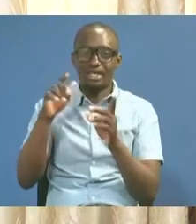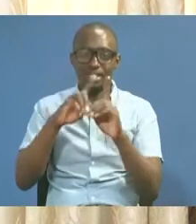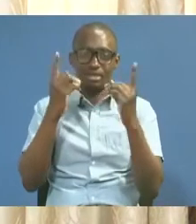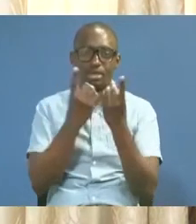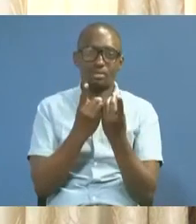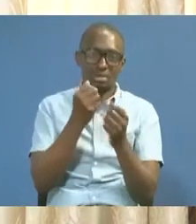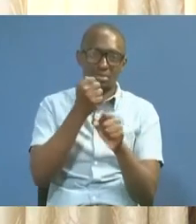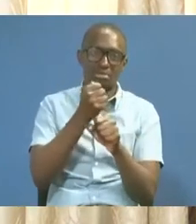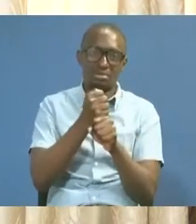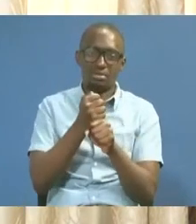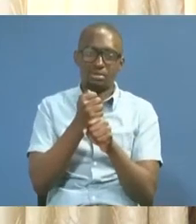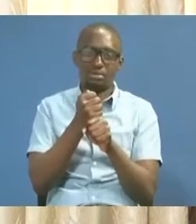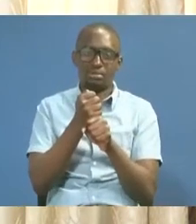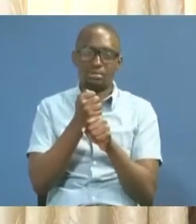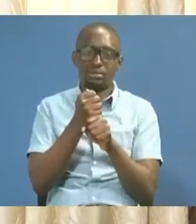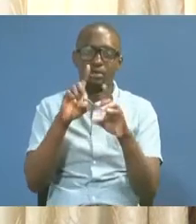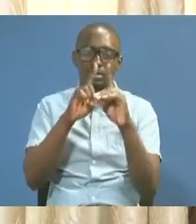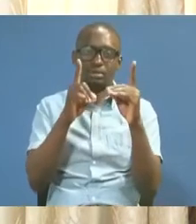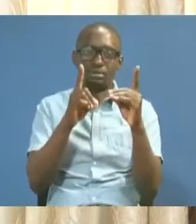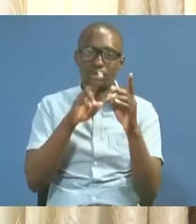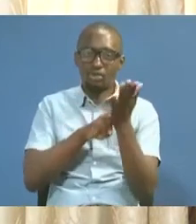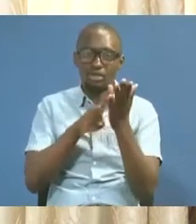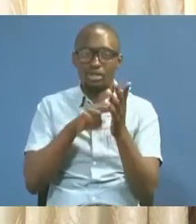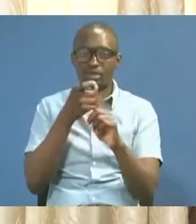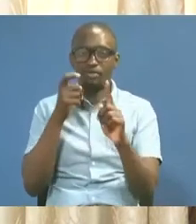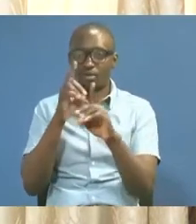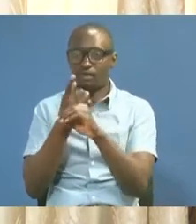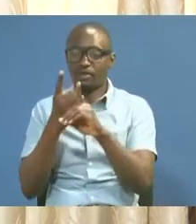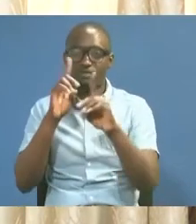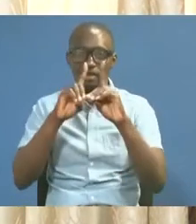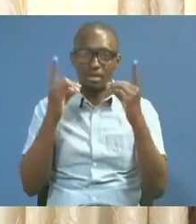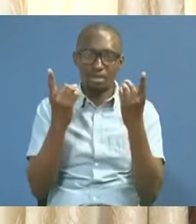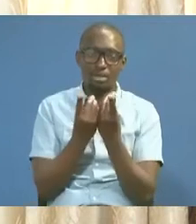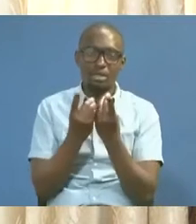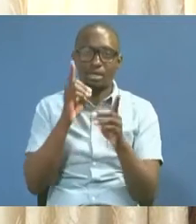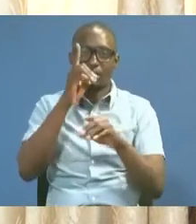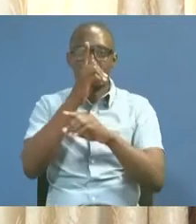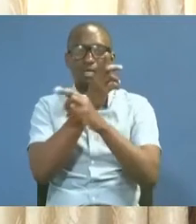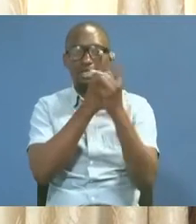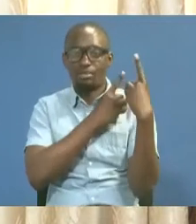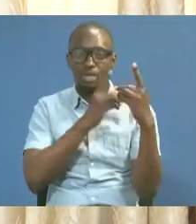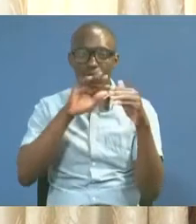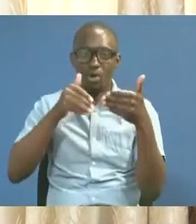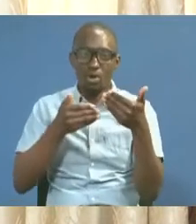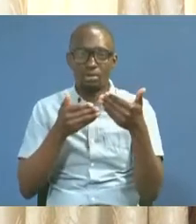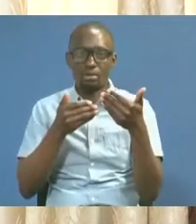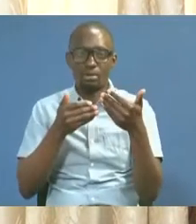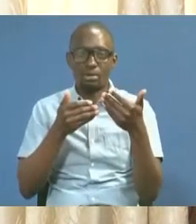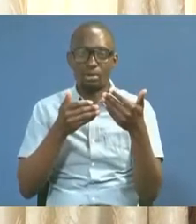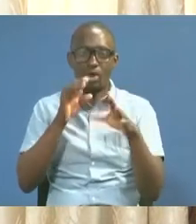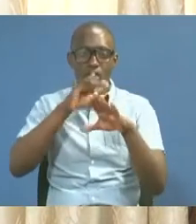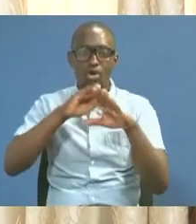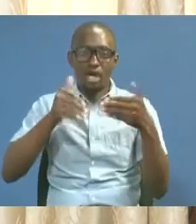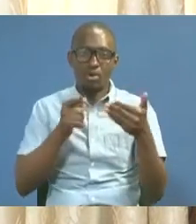accurately take units across departments depending on how you want your degree combination to be.